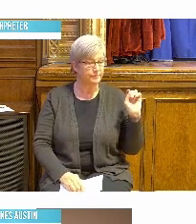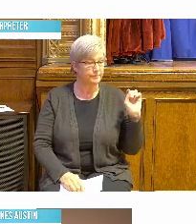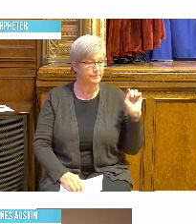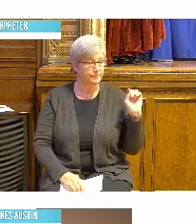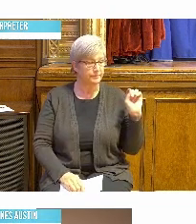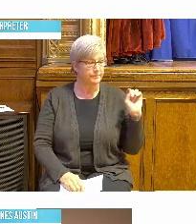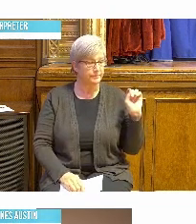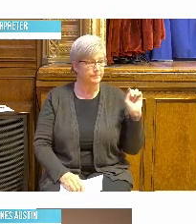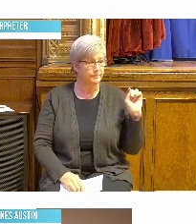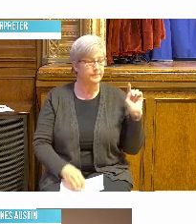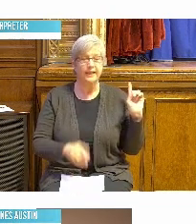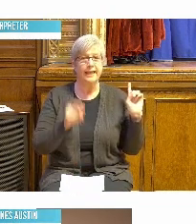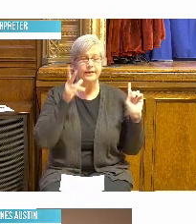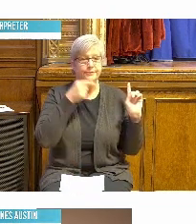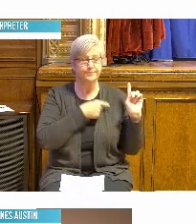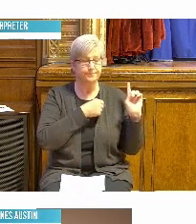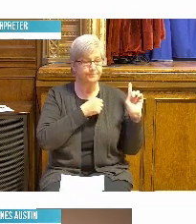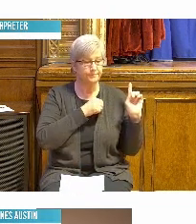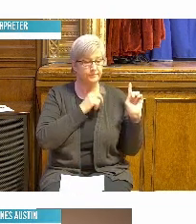You're on mute. There you go.